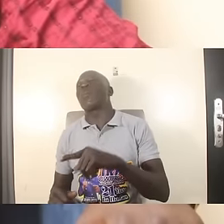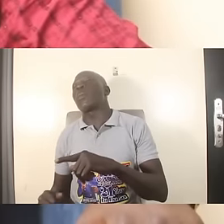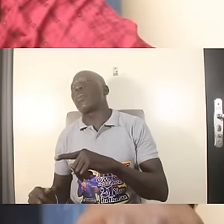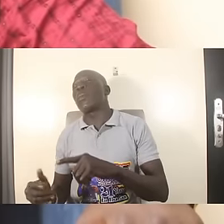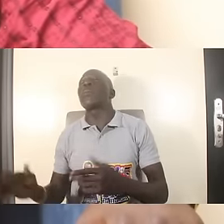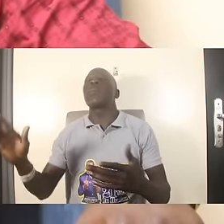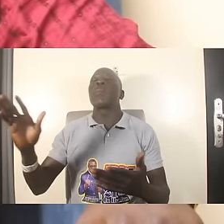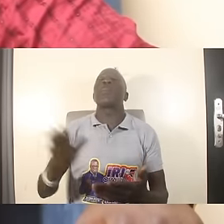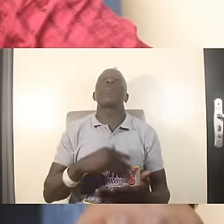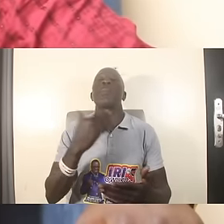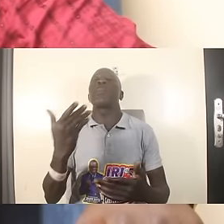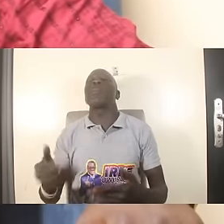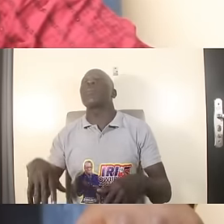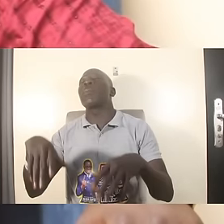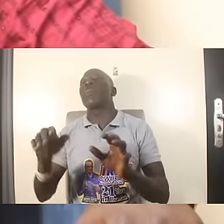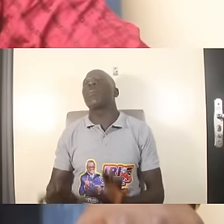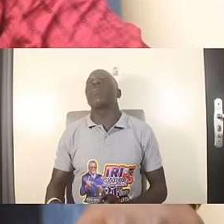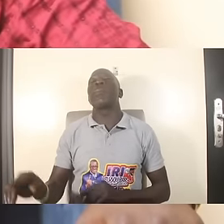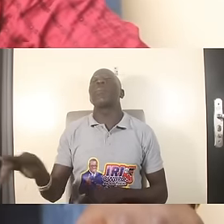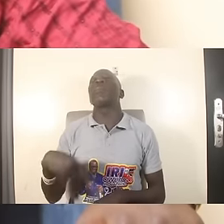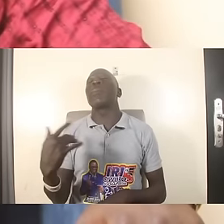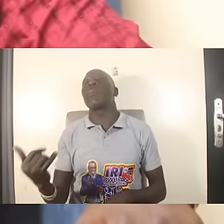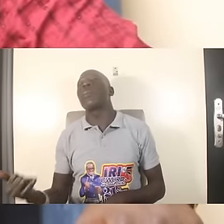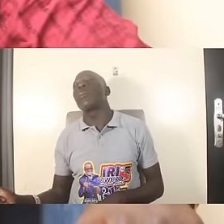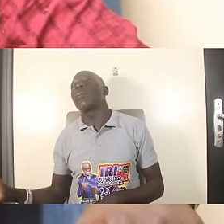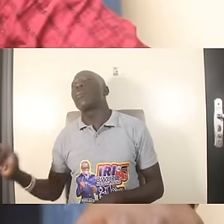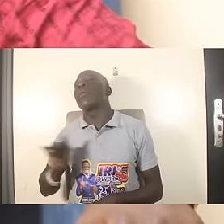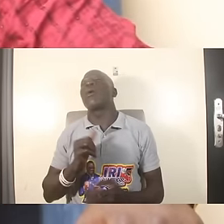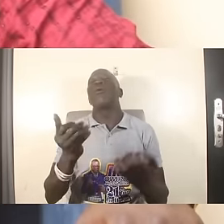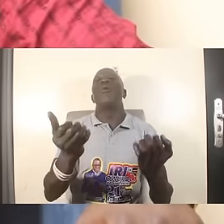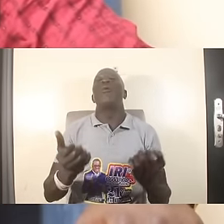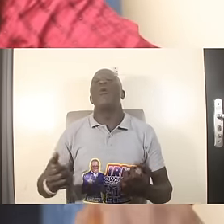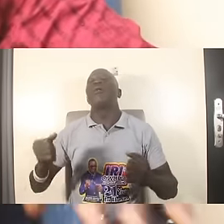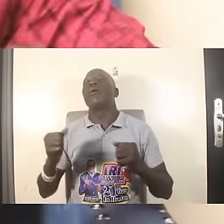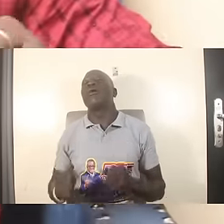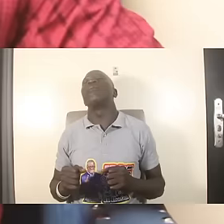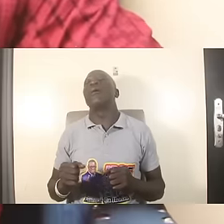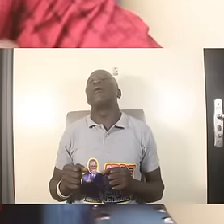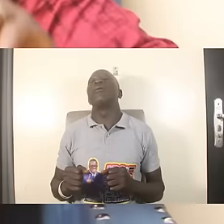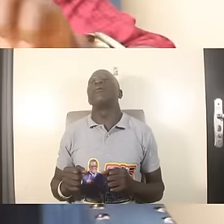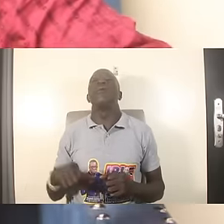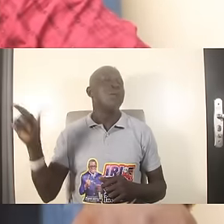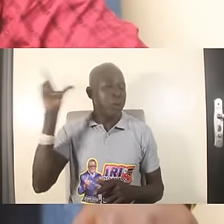ibanuje mi yo dole lai si atu mi asan mo fe agbara